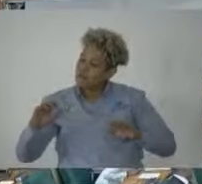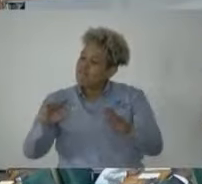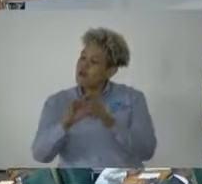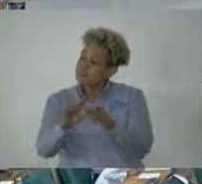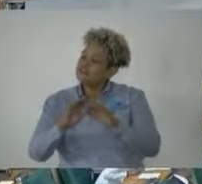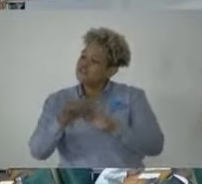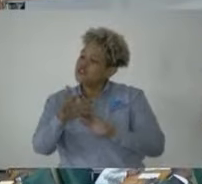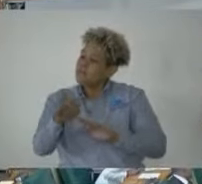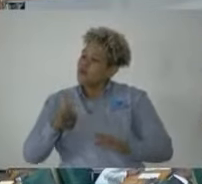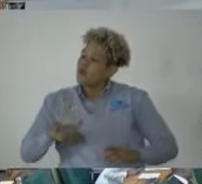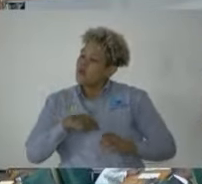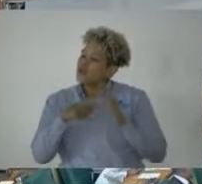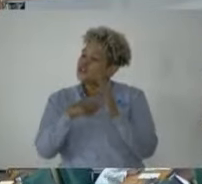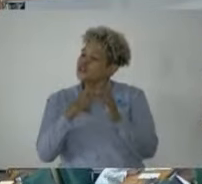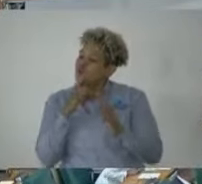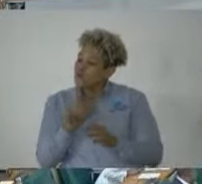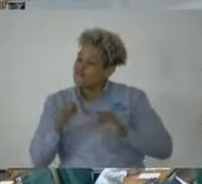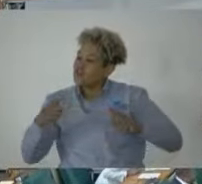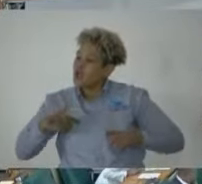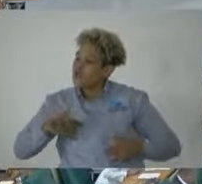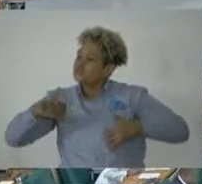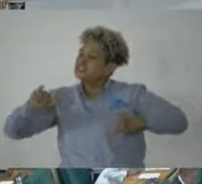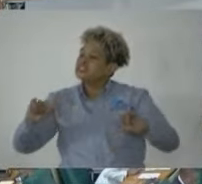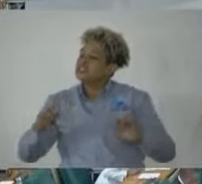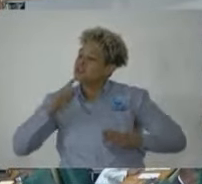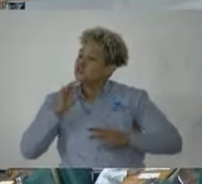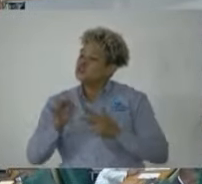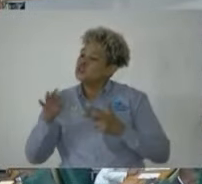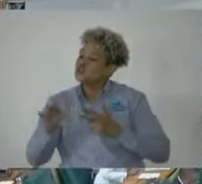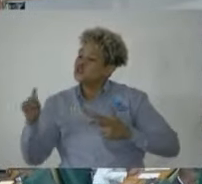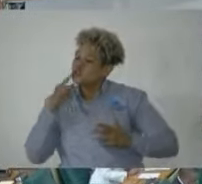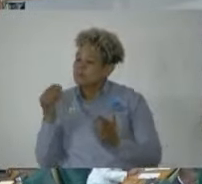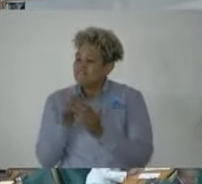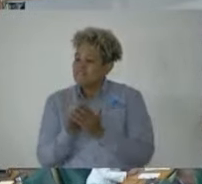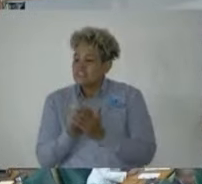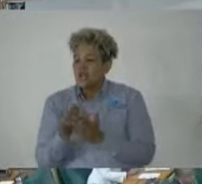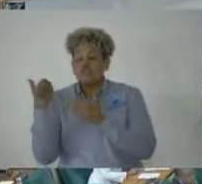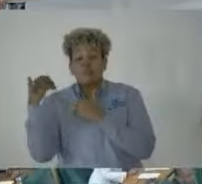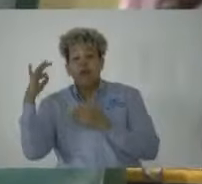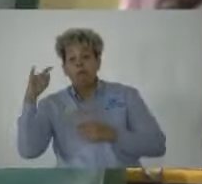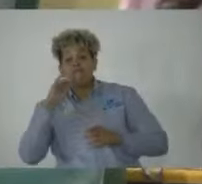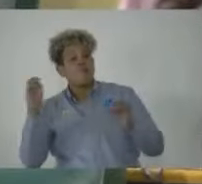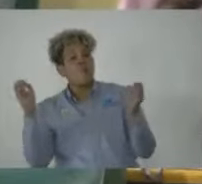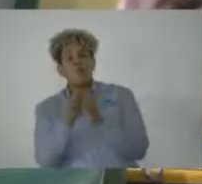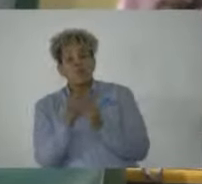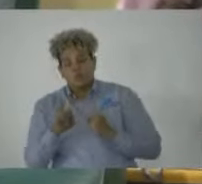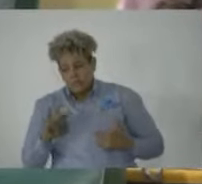we have policy freedom, and we still choose to be fiscally responsible.